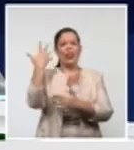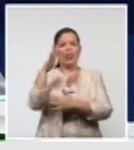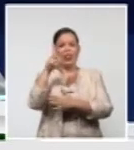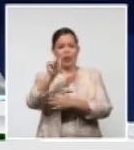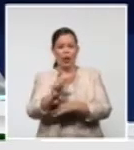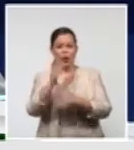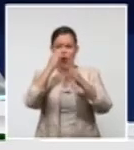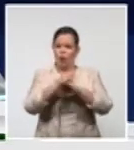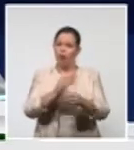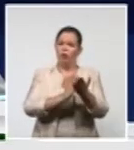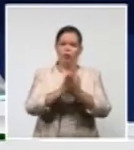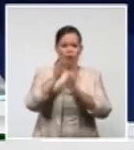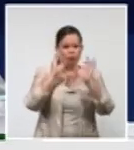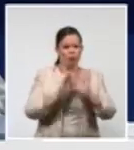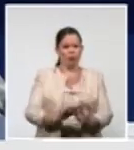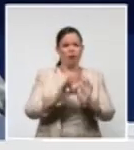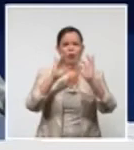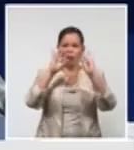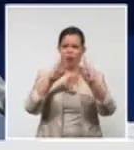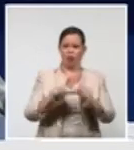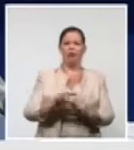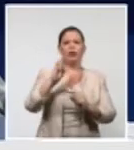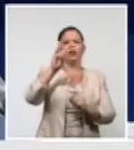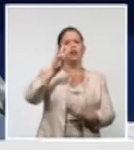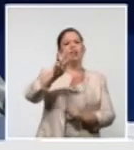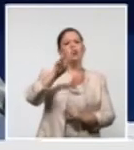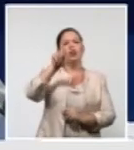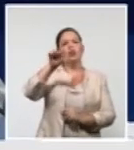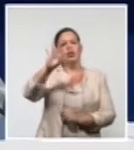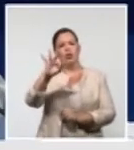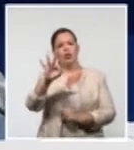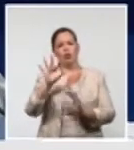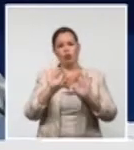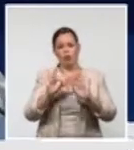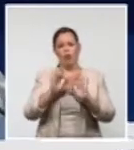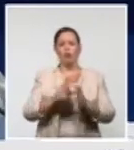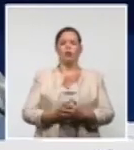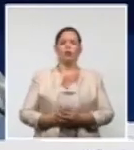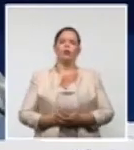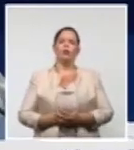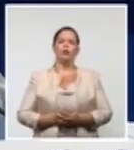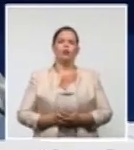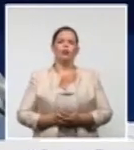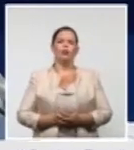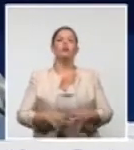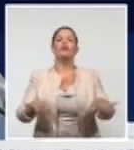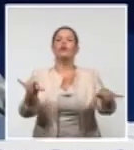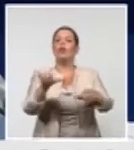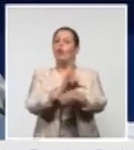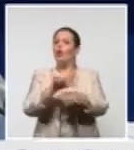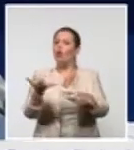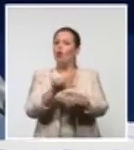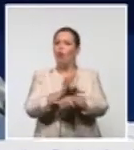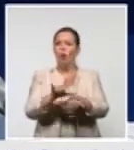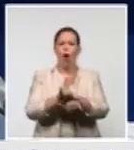yesterday contracted it abroad, meaning that imported cases remain at 318.